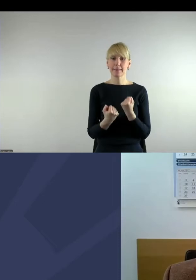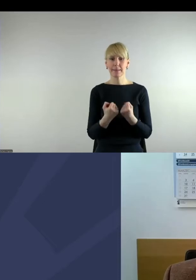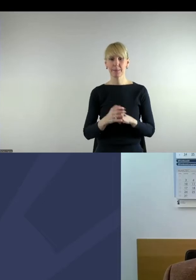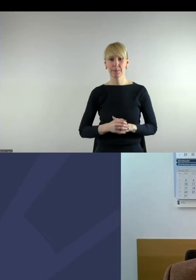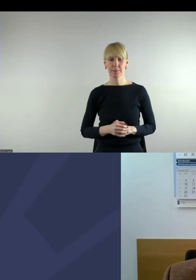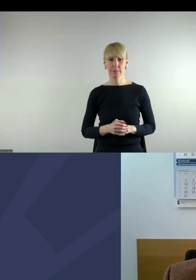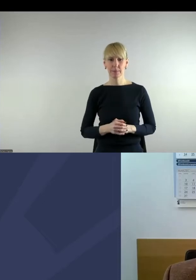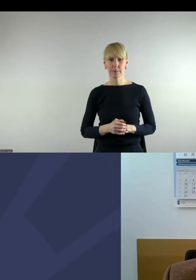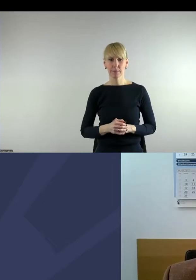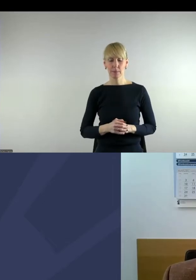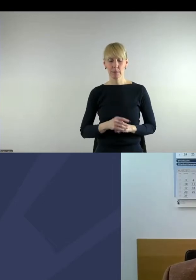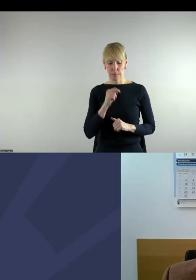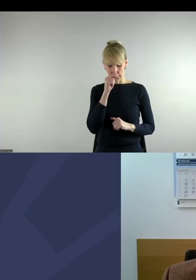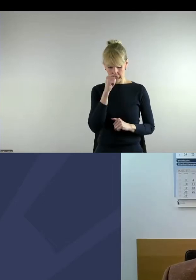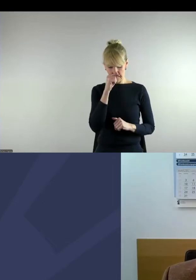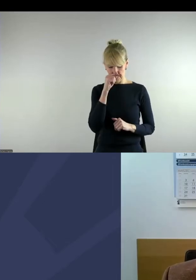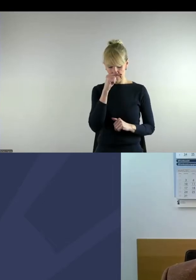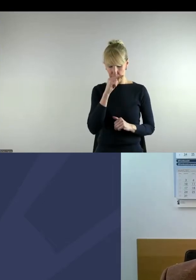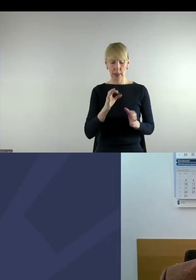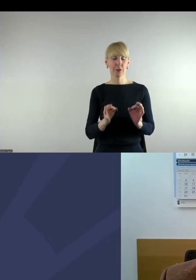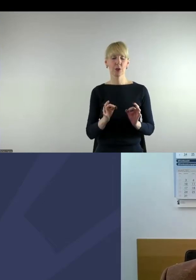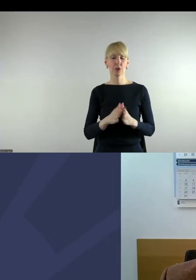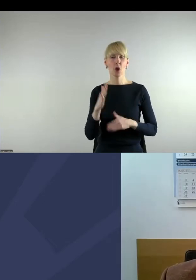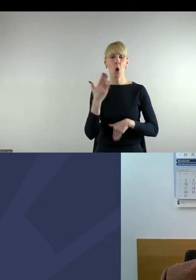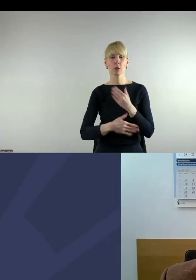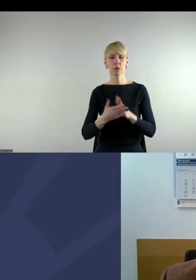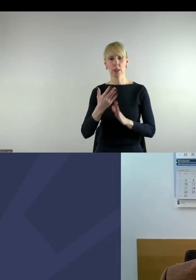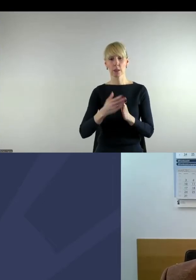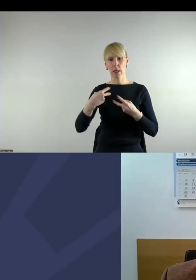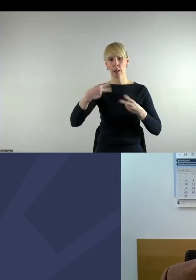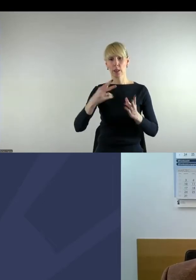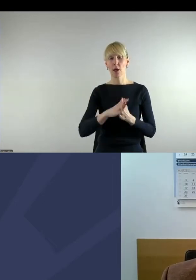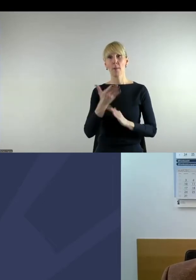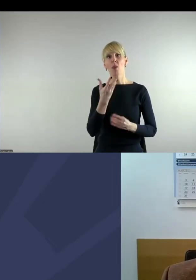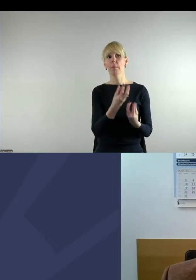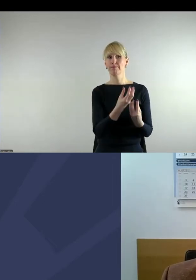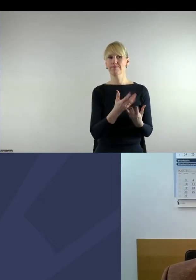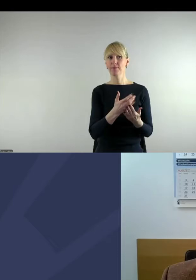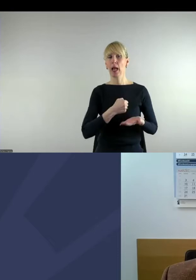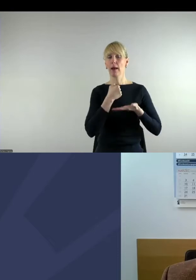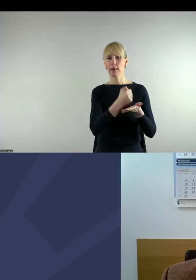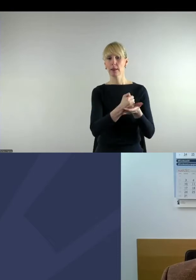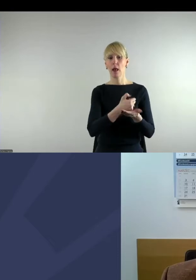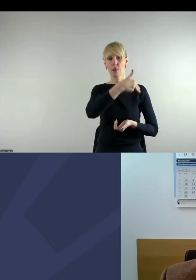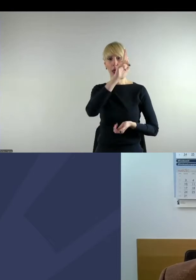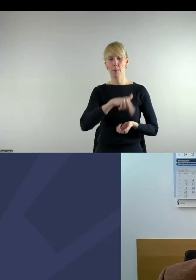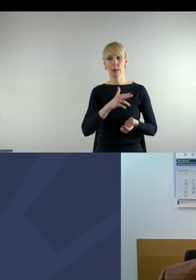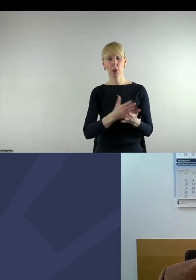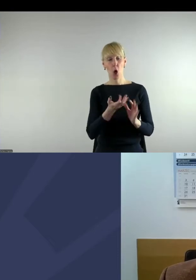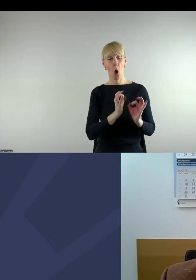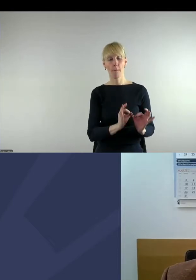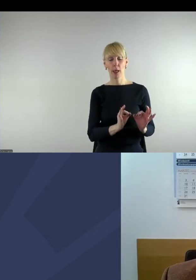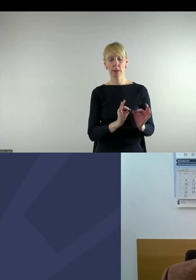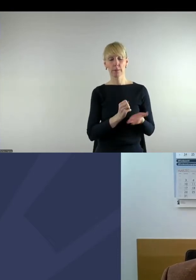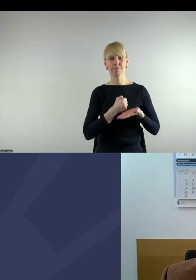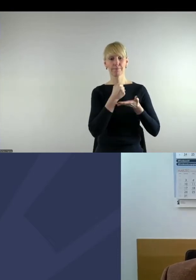Maybe it appears that I'm not speaking about this particular topic because this is our last seminar within